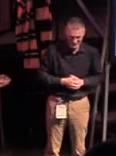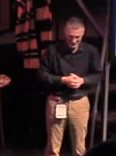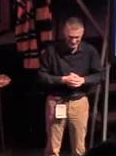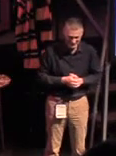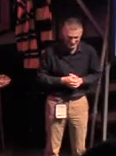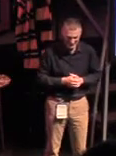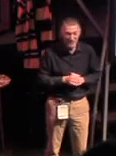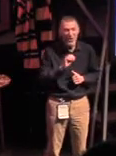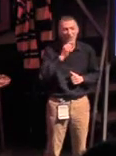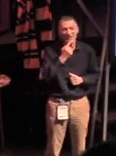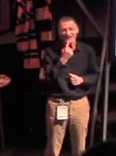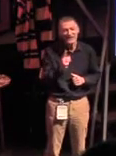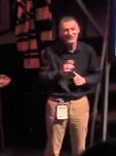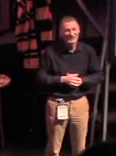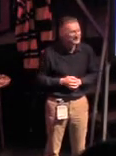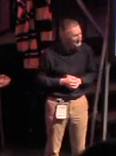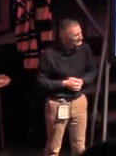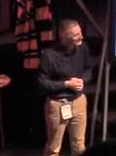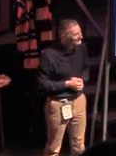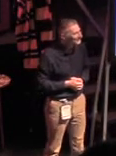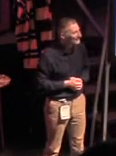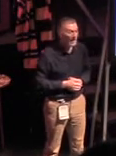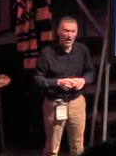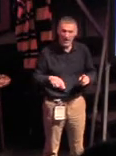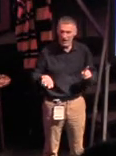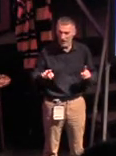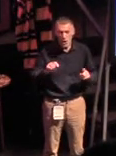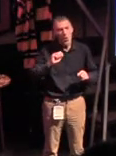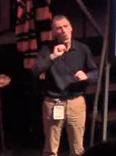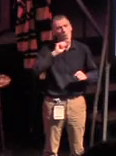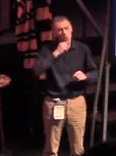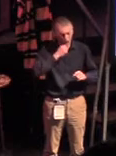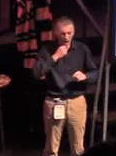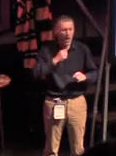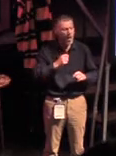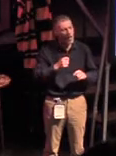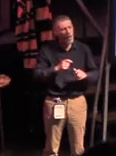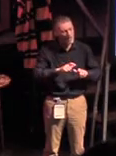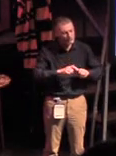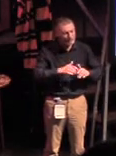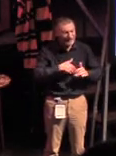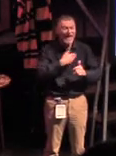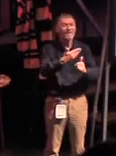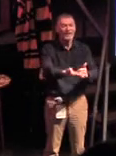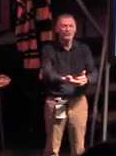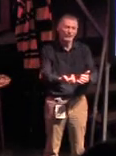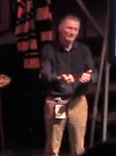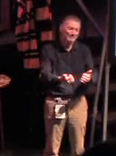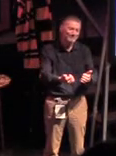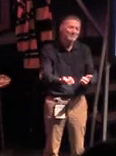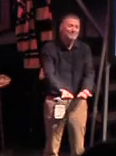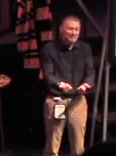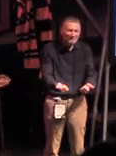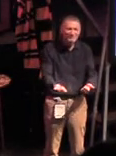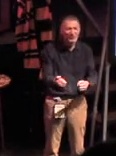But I am going to say to you, you will fare well in the end, and you might